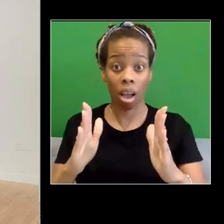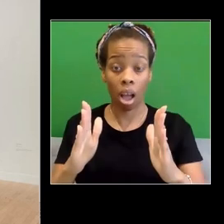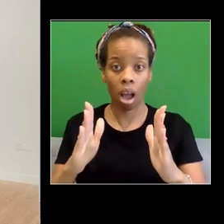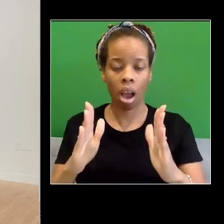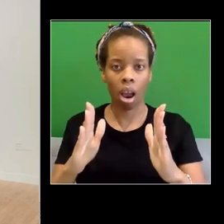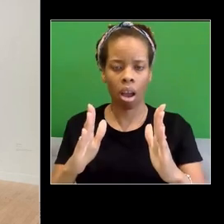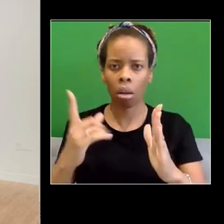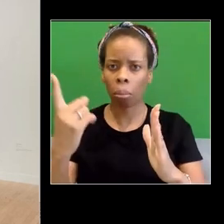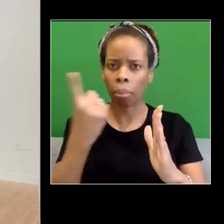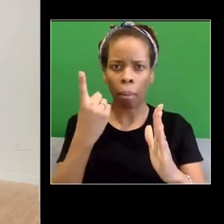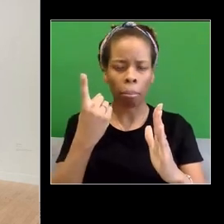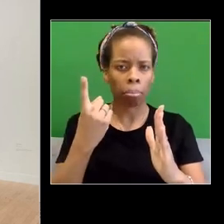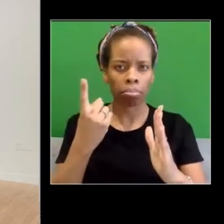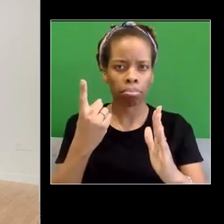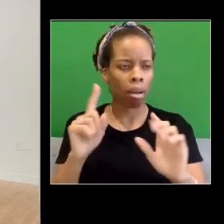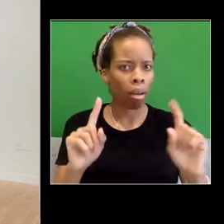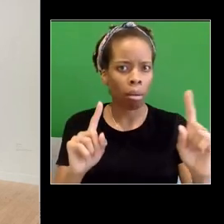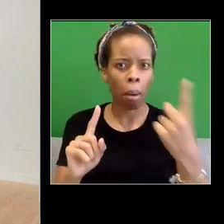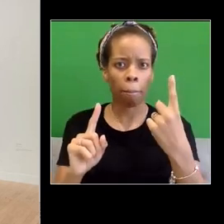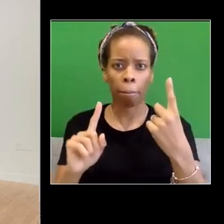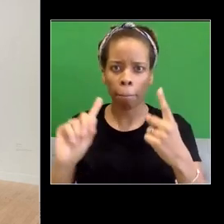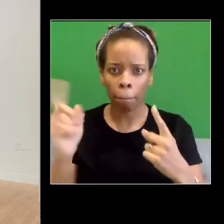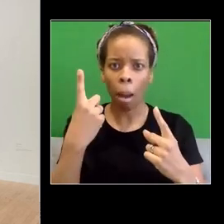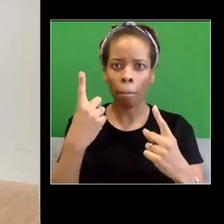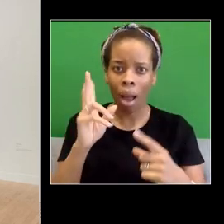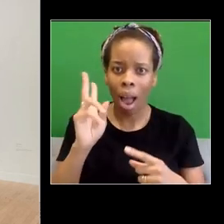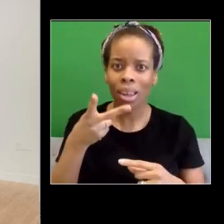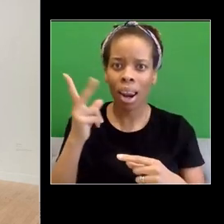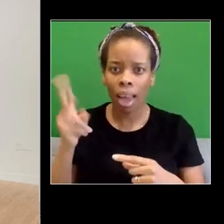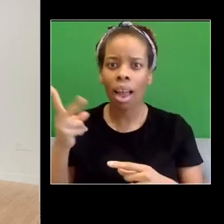and revisit themselves. And then most